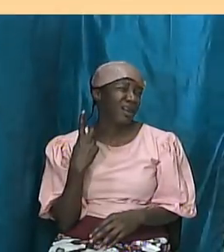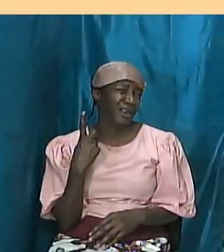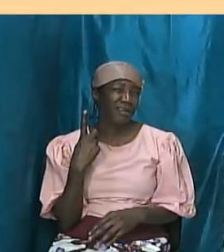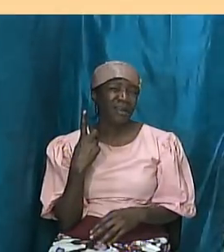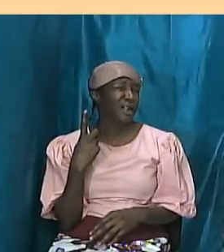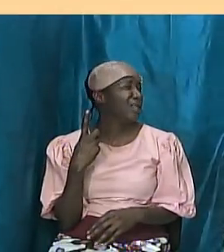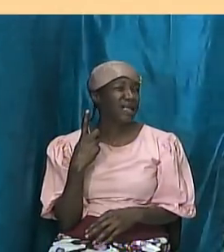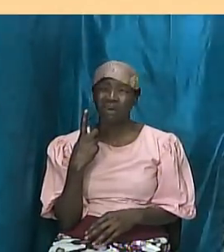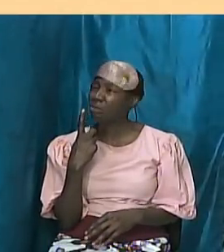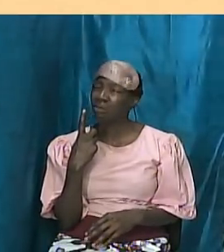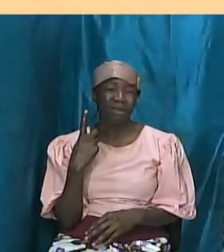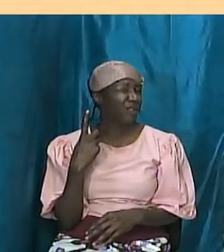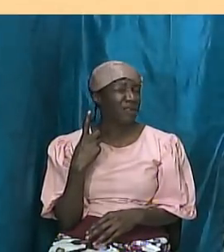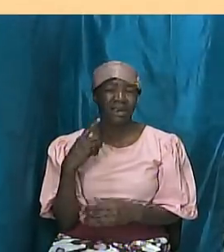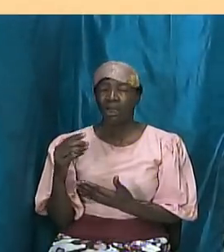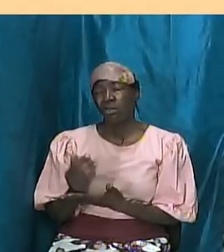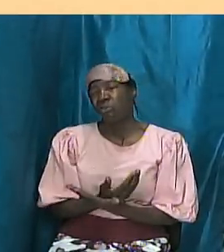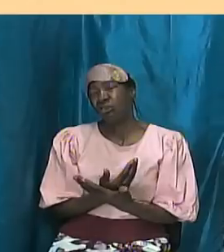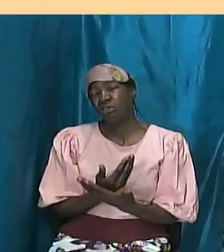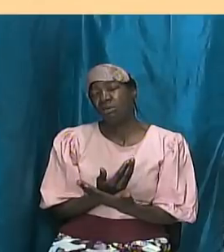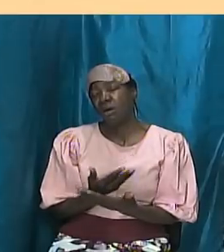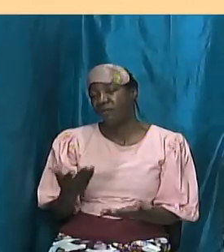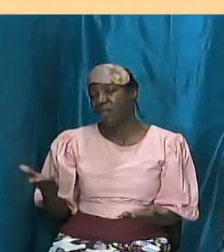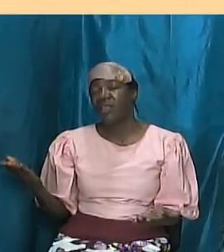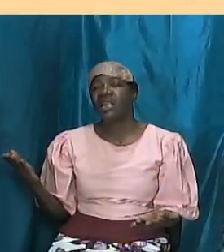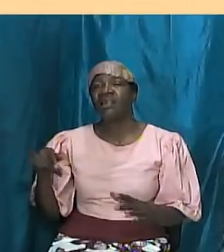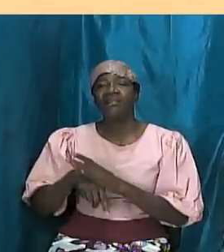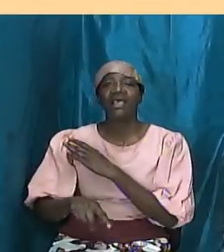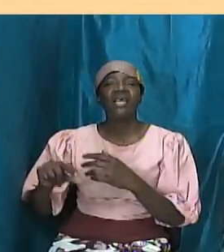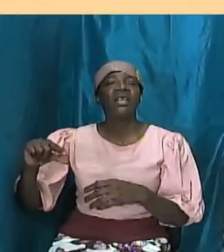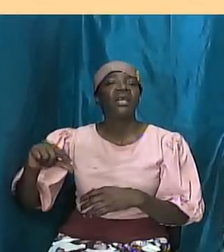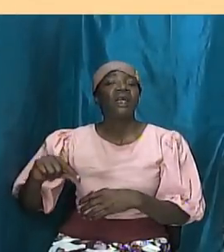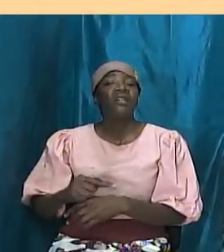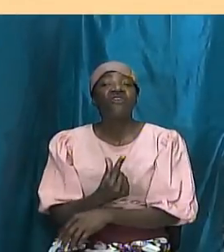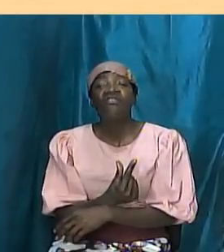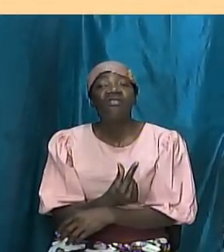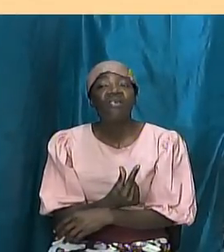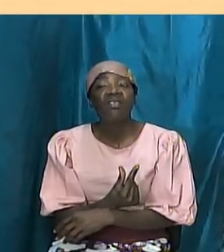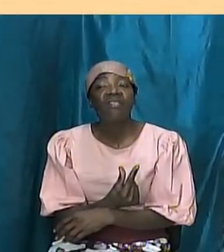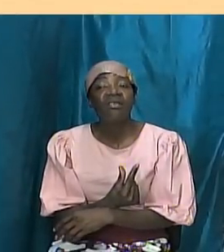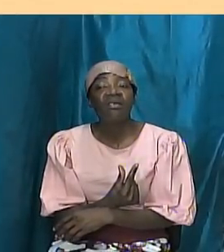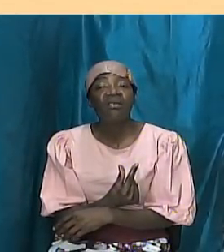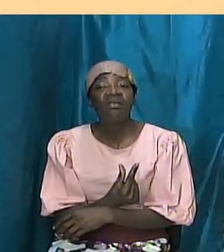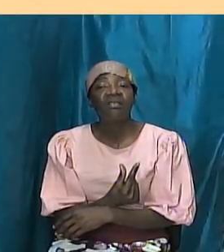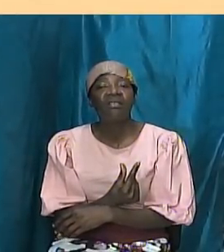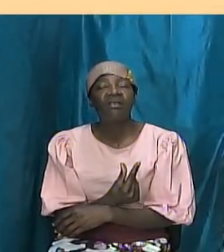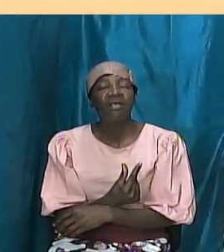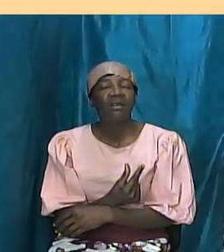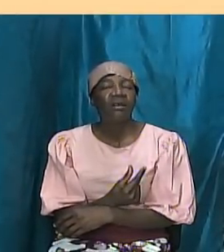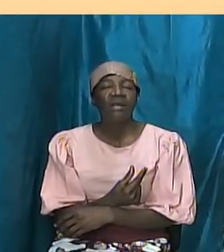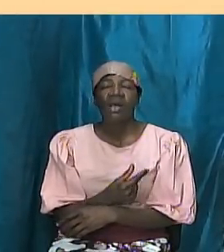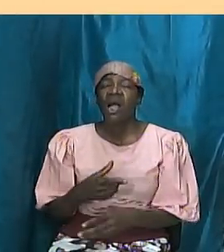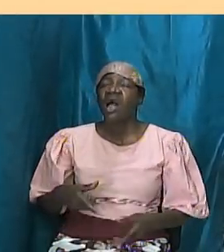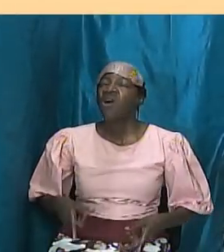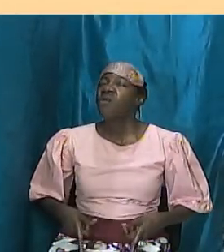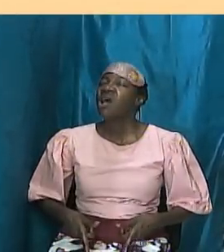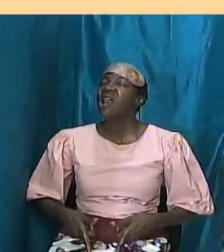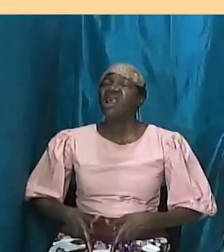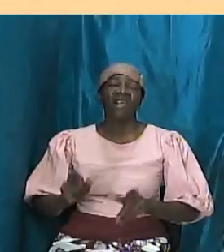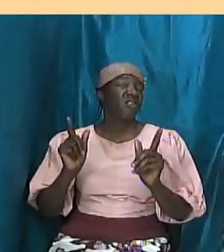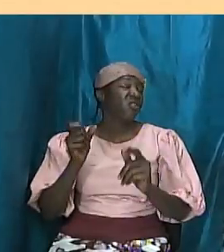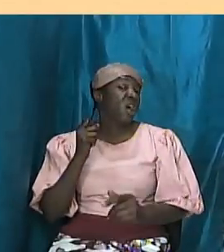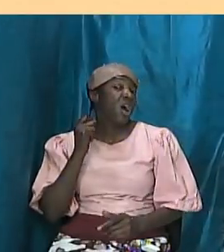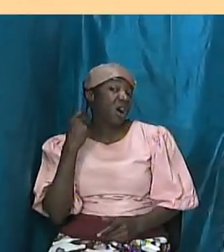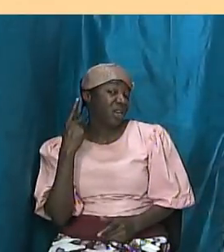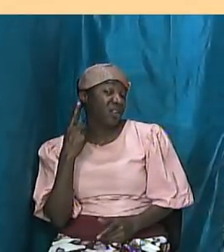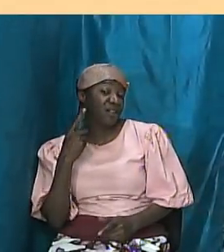some of the fundamental things in Genesis will leave us baffled as we go through the